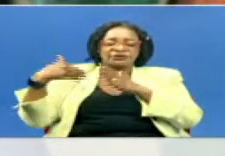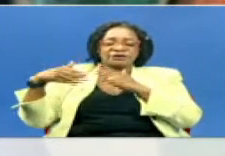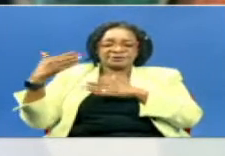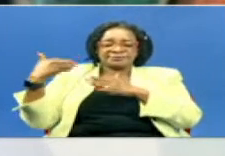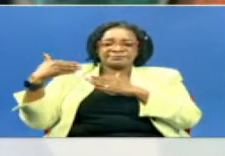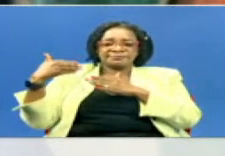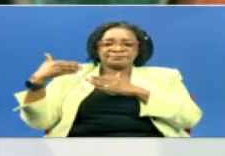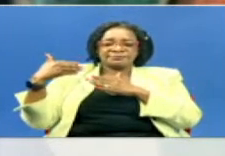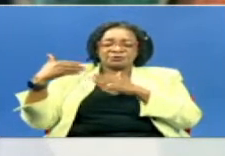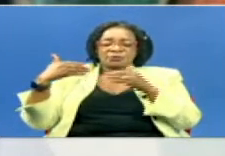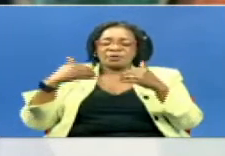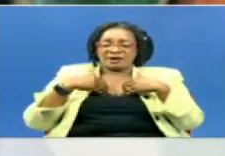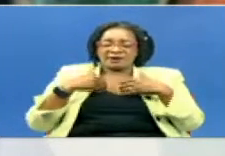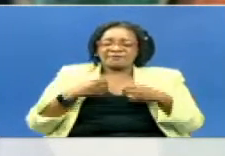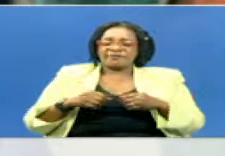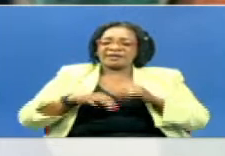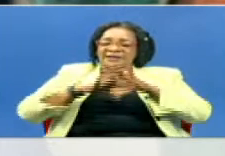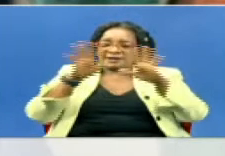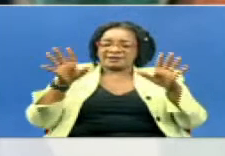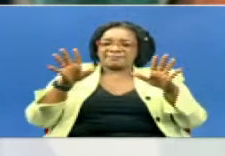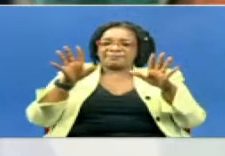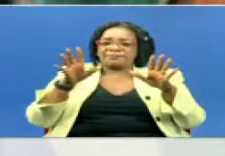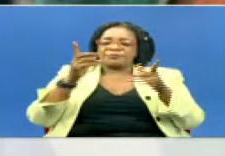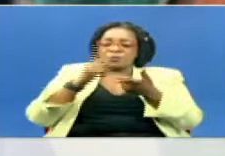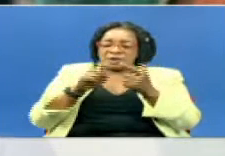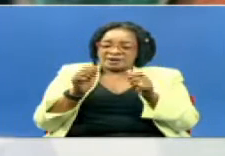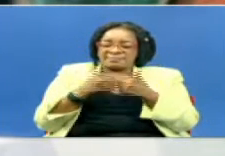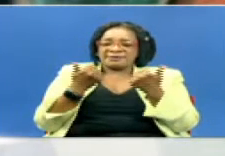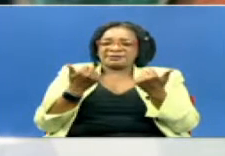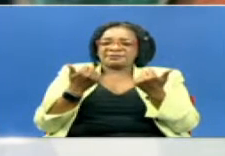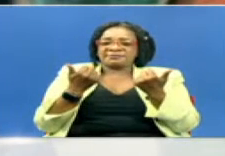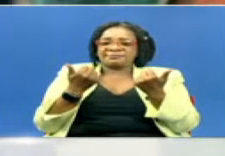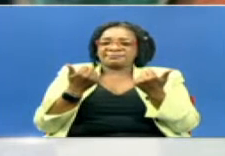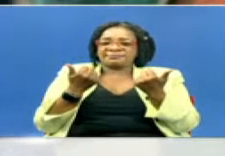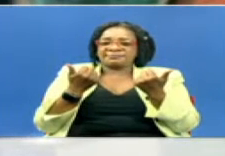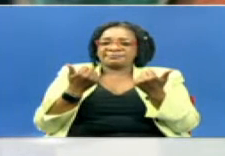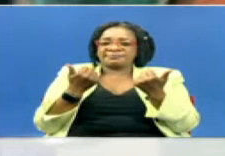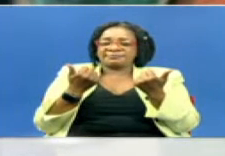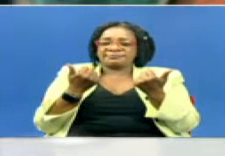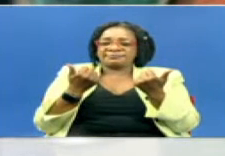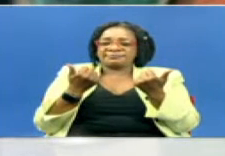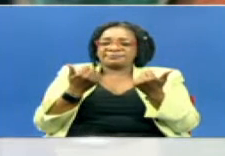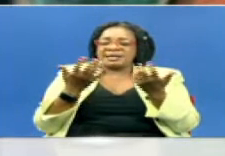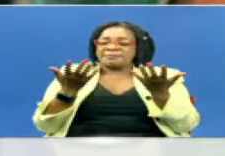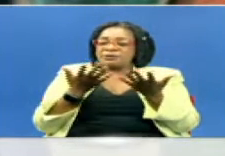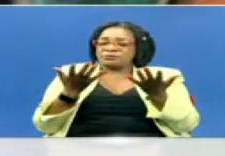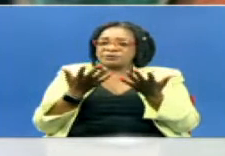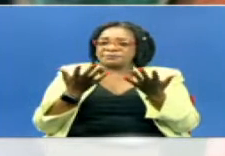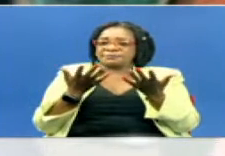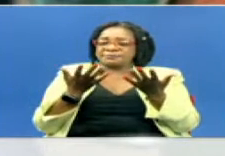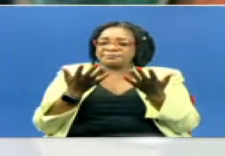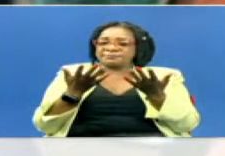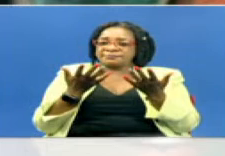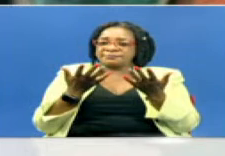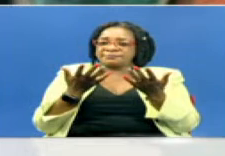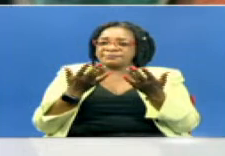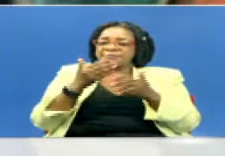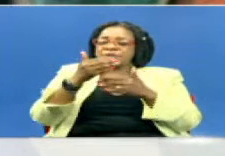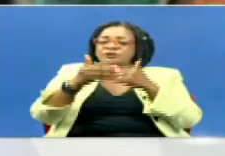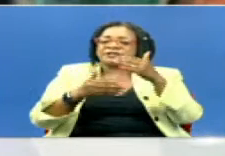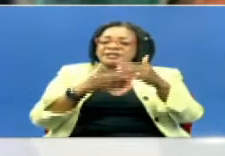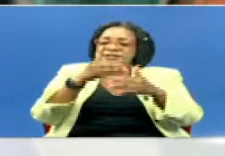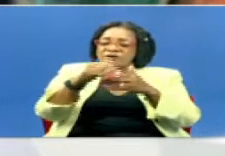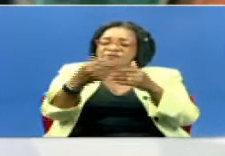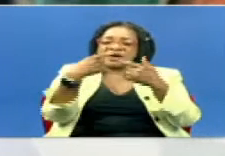lay bare the facts of what happened with regard to the procedure of announcement